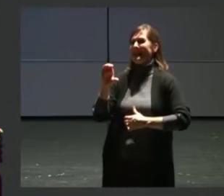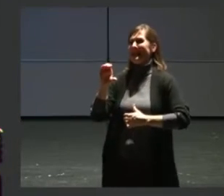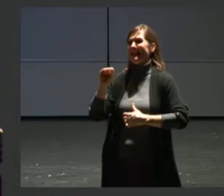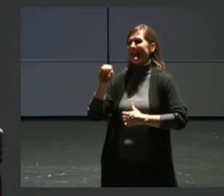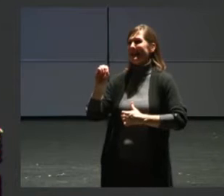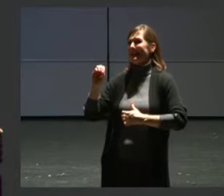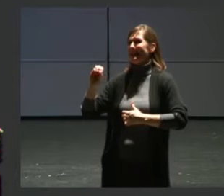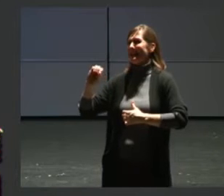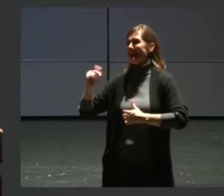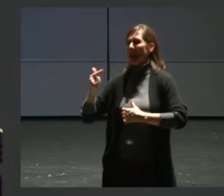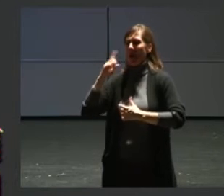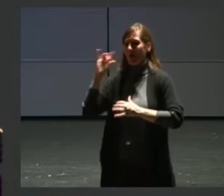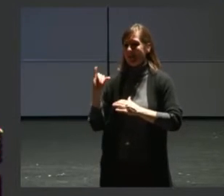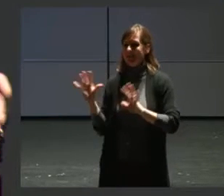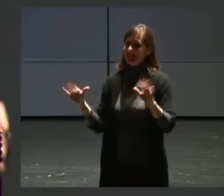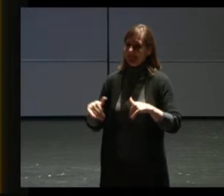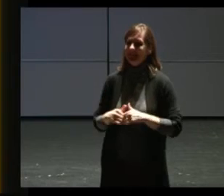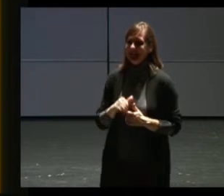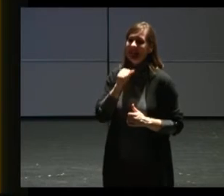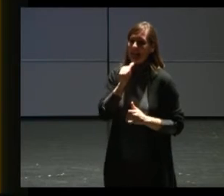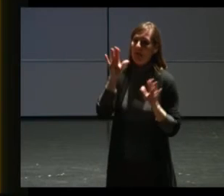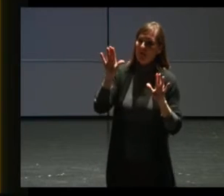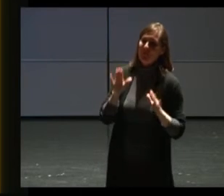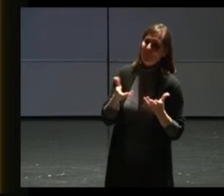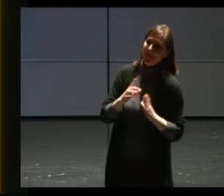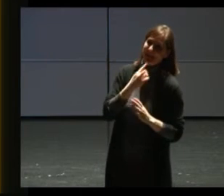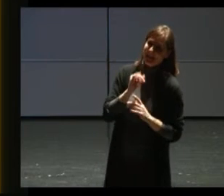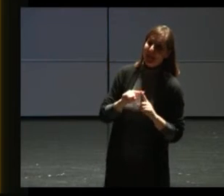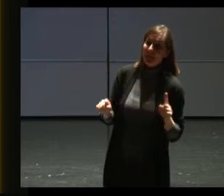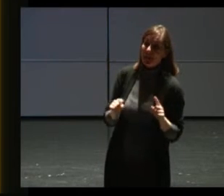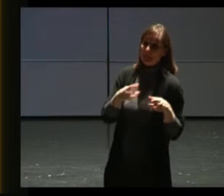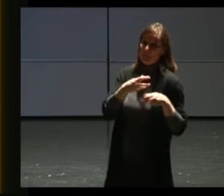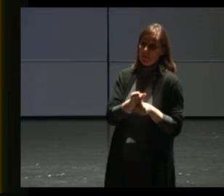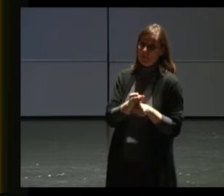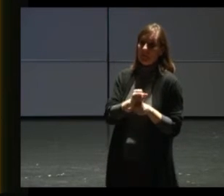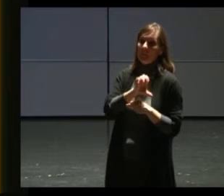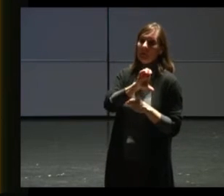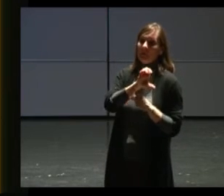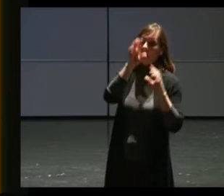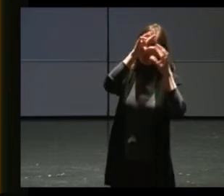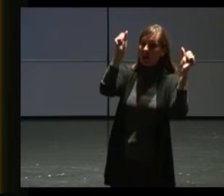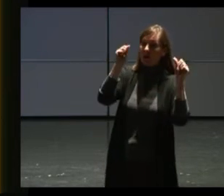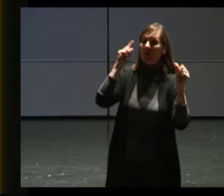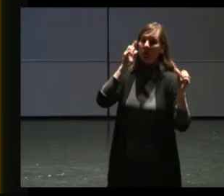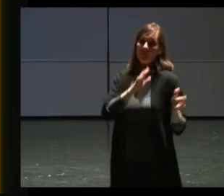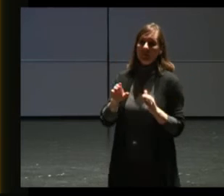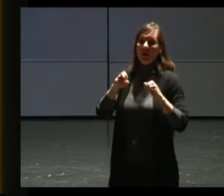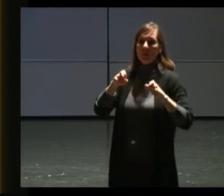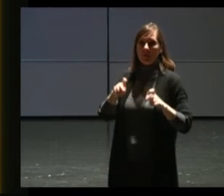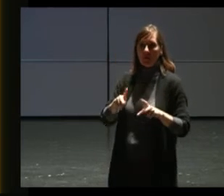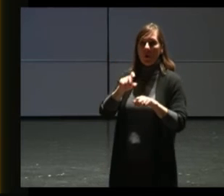Okay, so maybe not so sexy, but it's what it is. Chancellor Strategic Opportunities Work Group. This